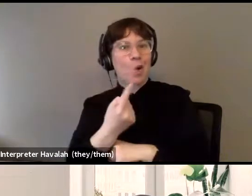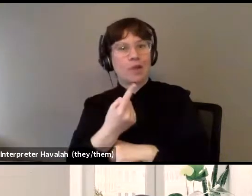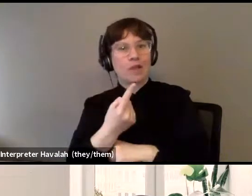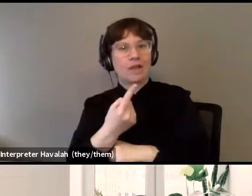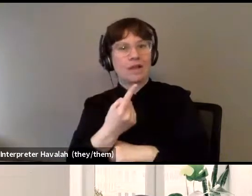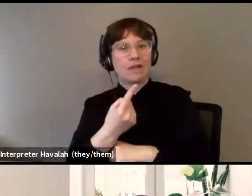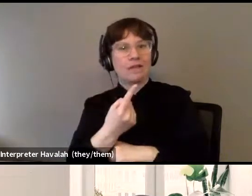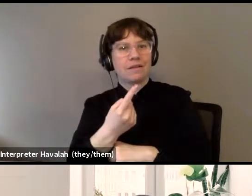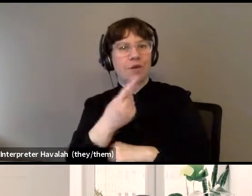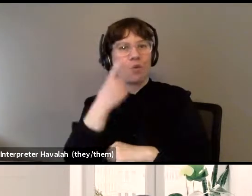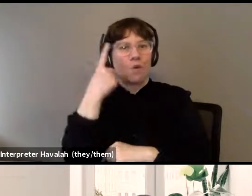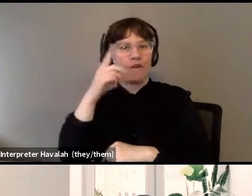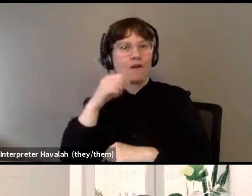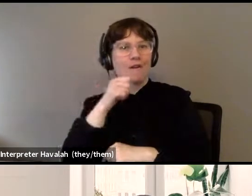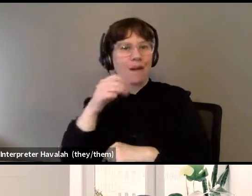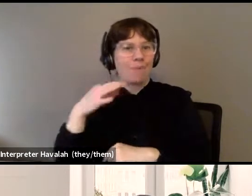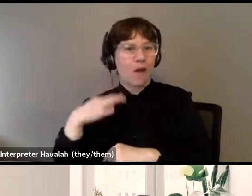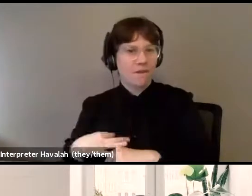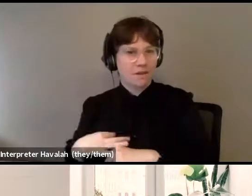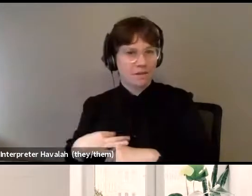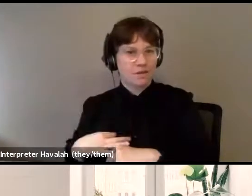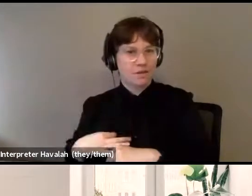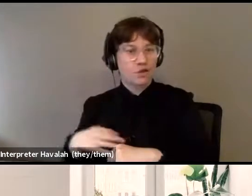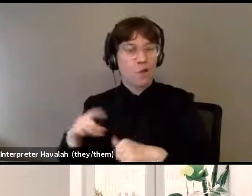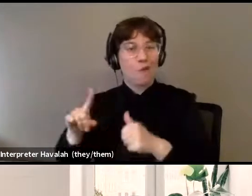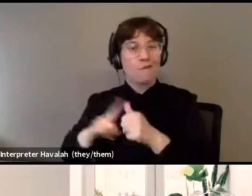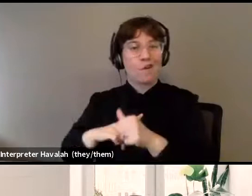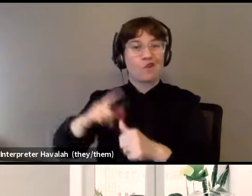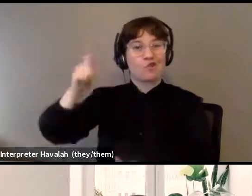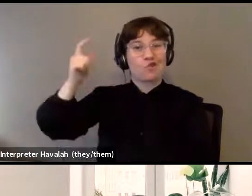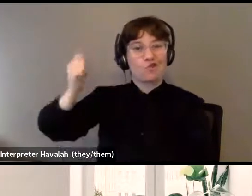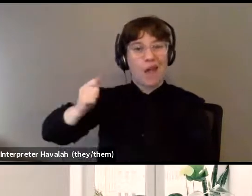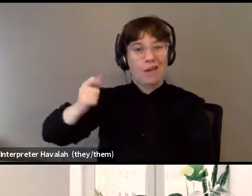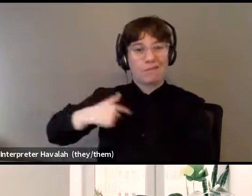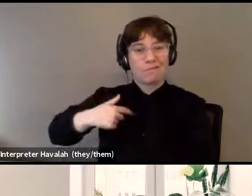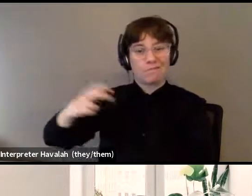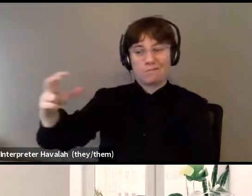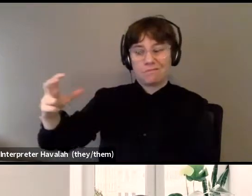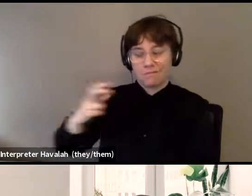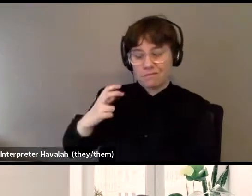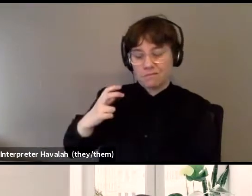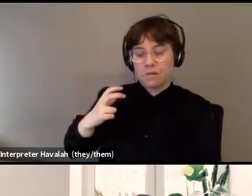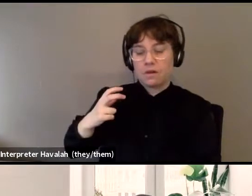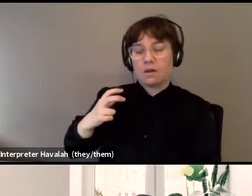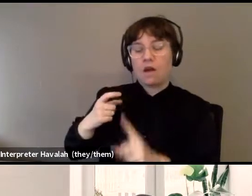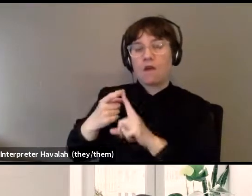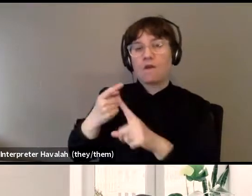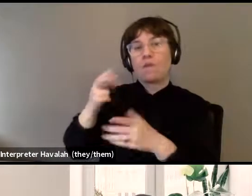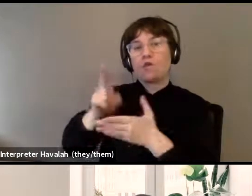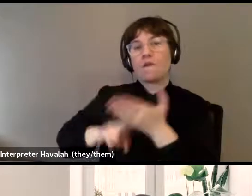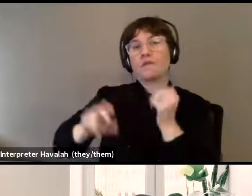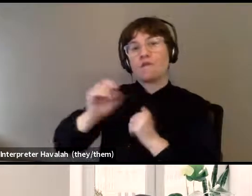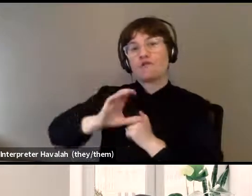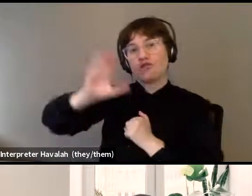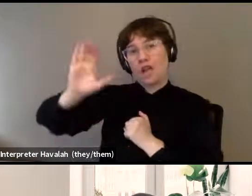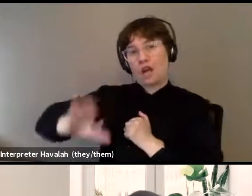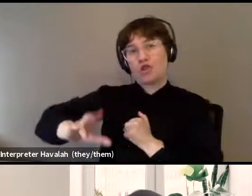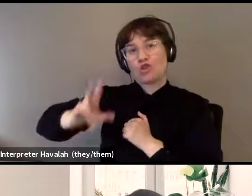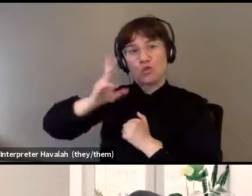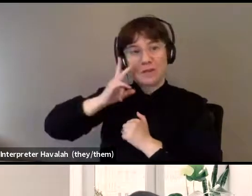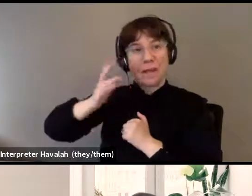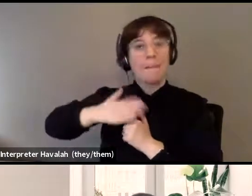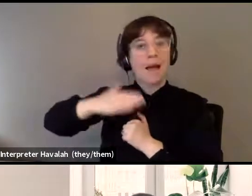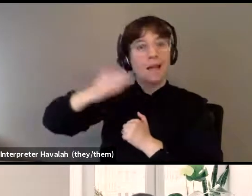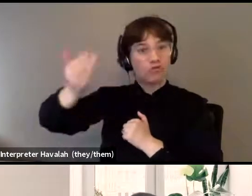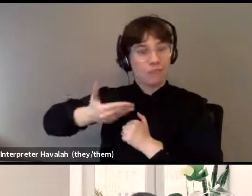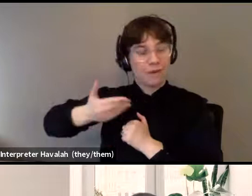sector. So the first grant that I got was through the University of Chicago, which we saw in my introduction.